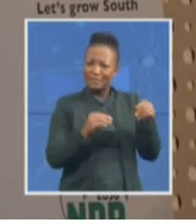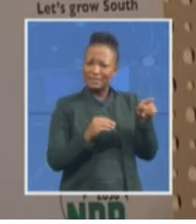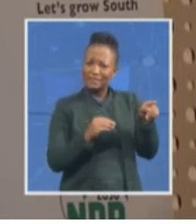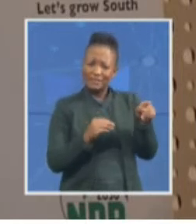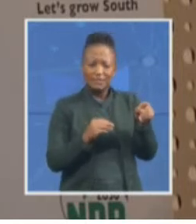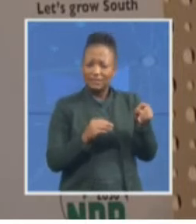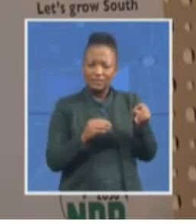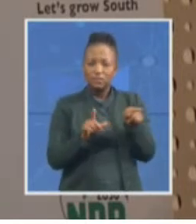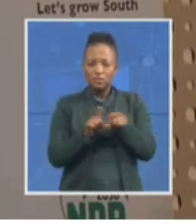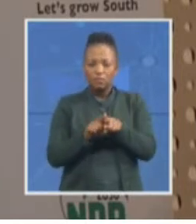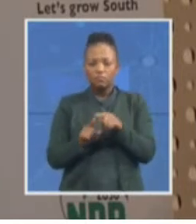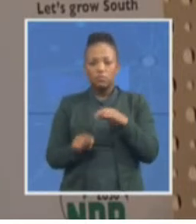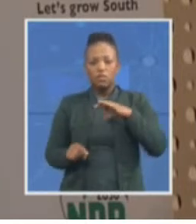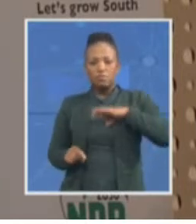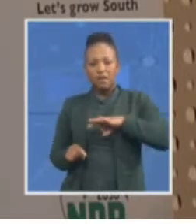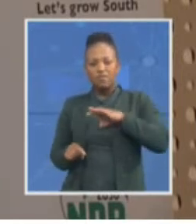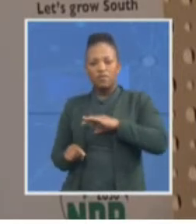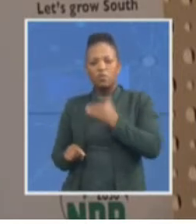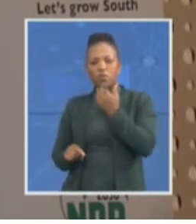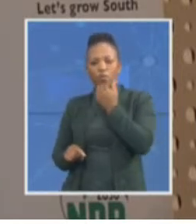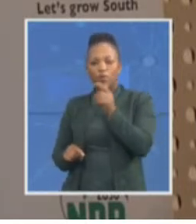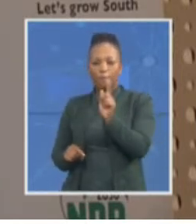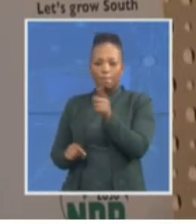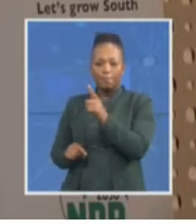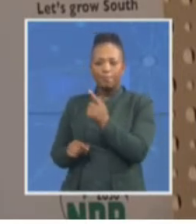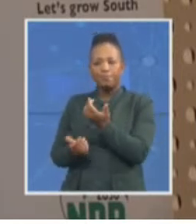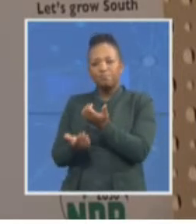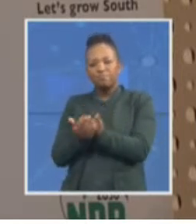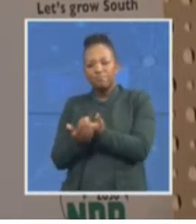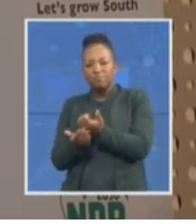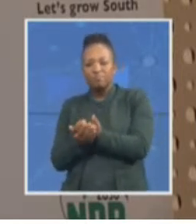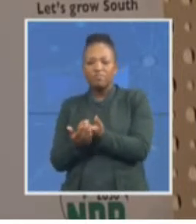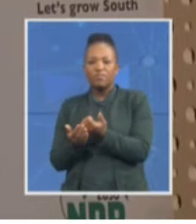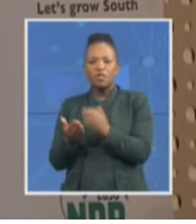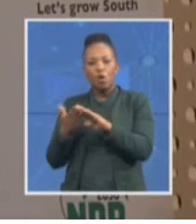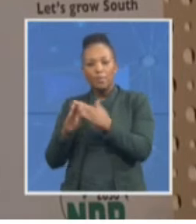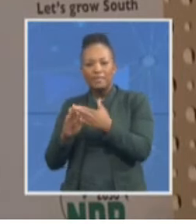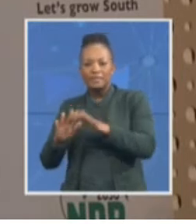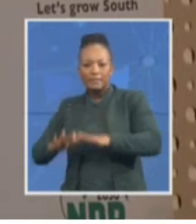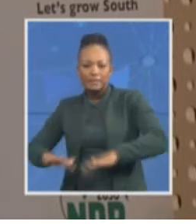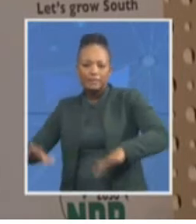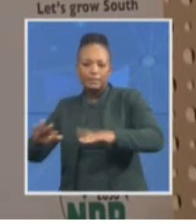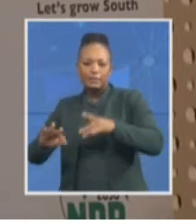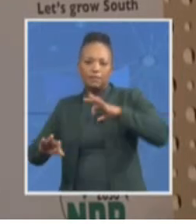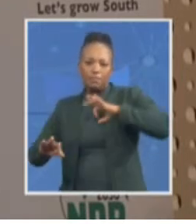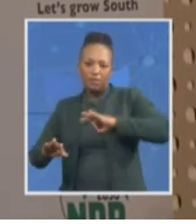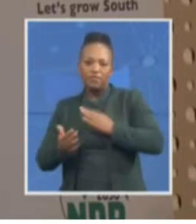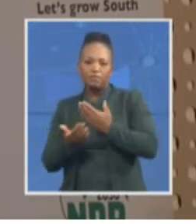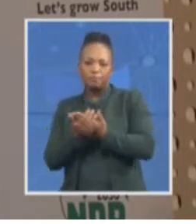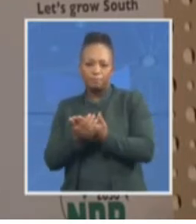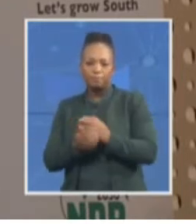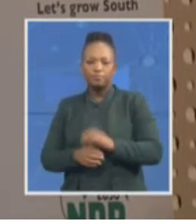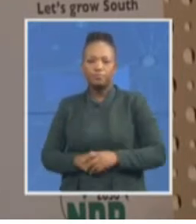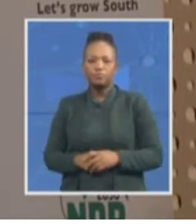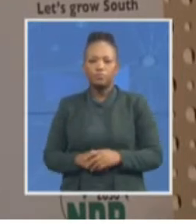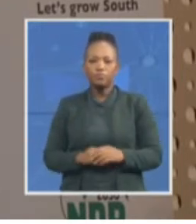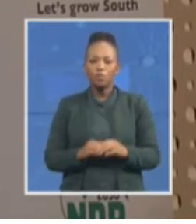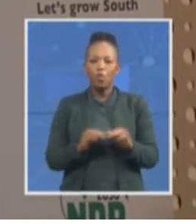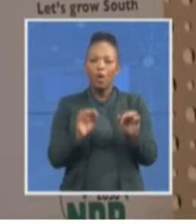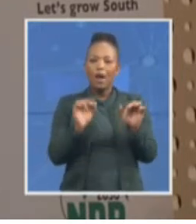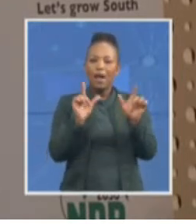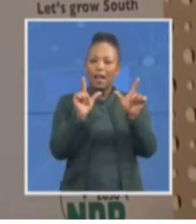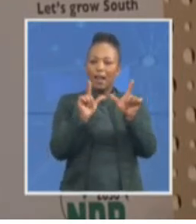to benefit the economy and society. The licensing of high-demand radio spectrum will improve the ability